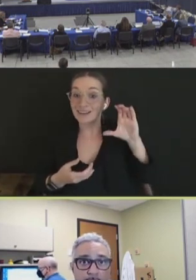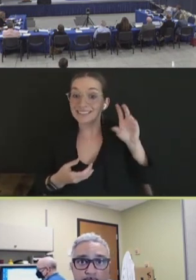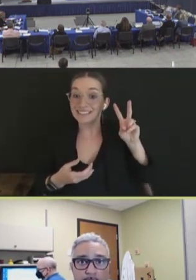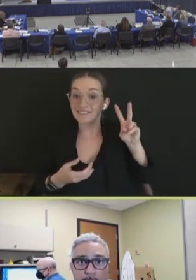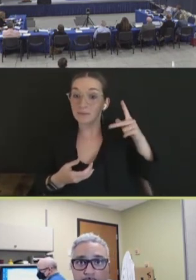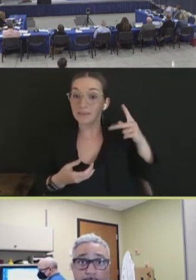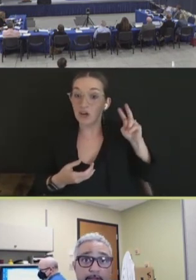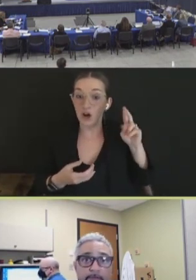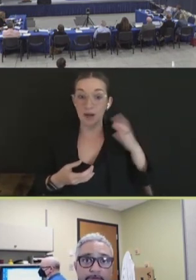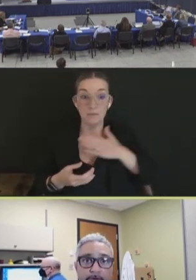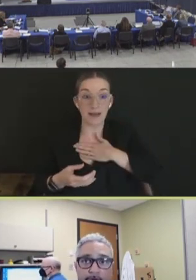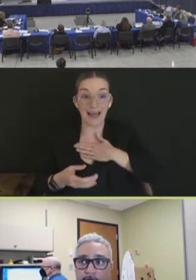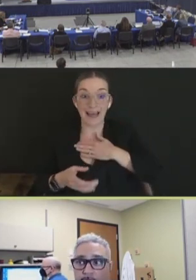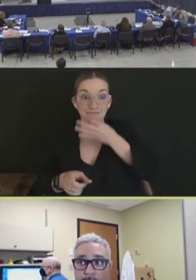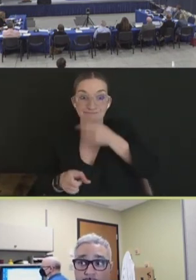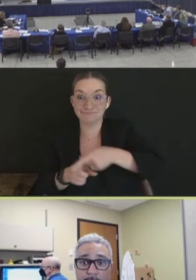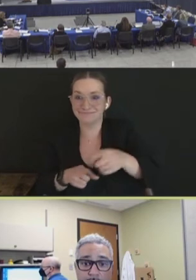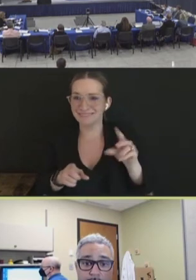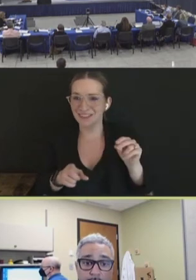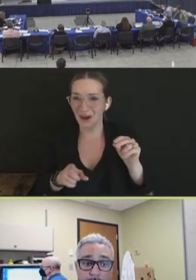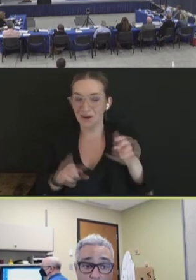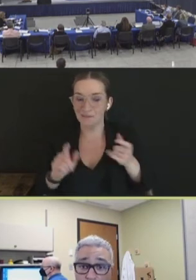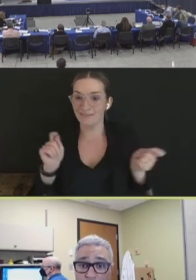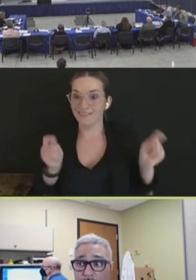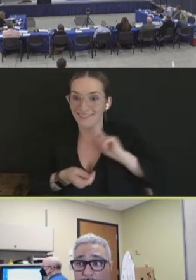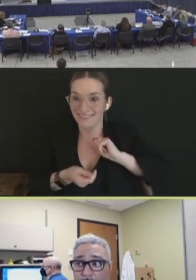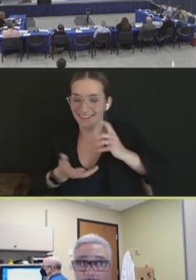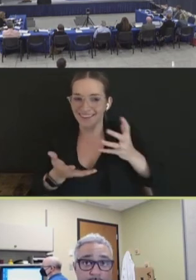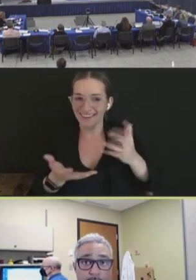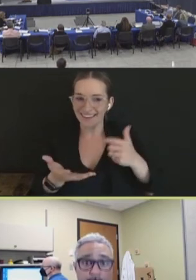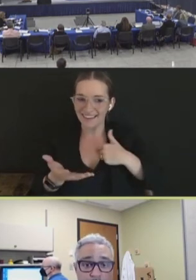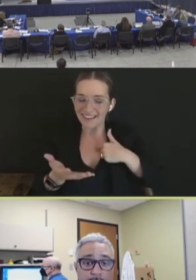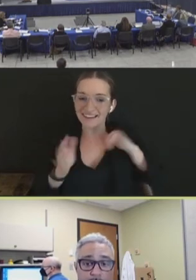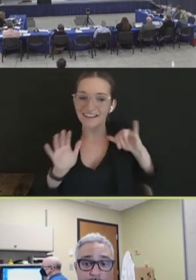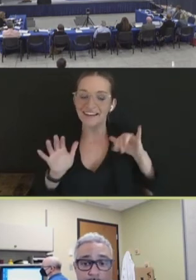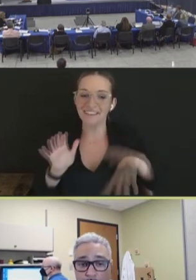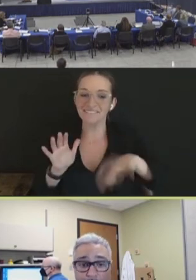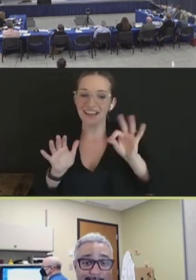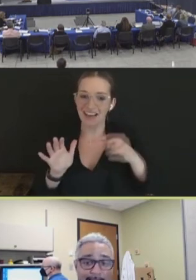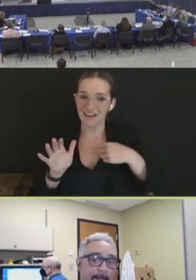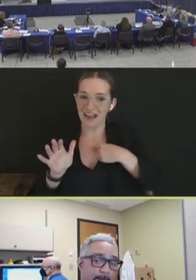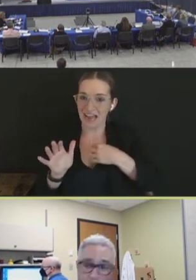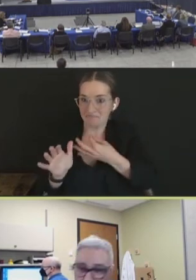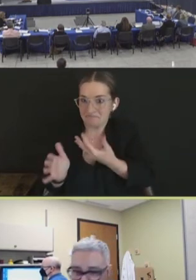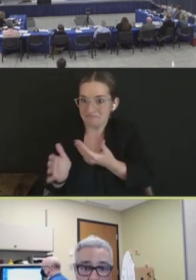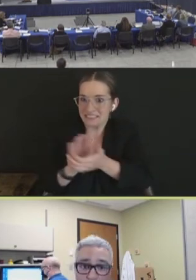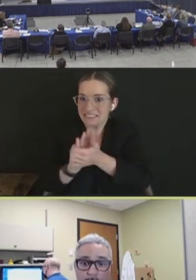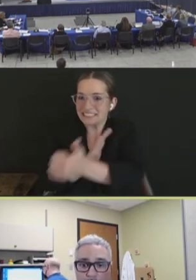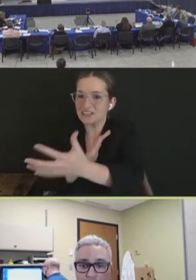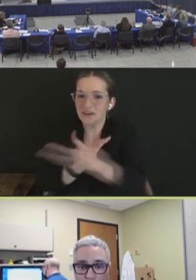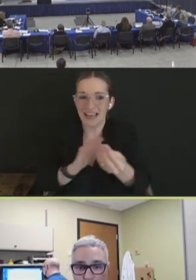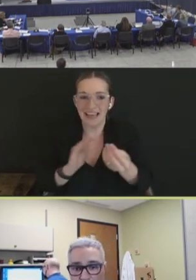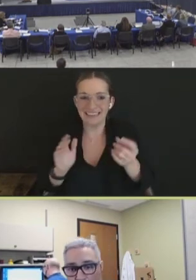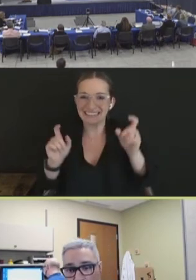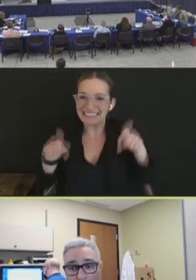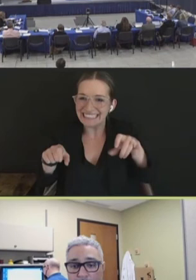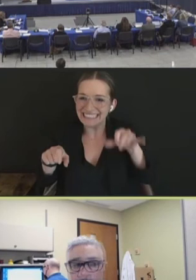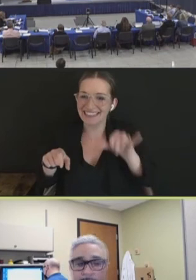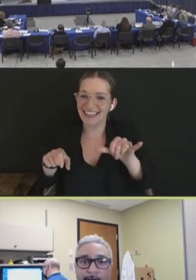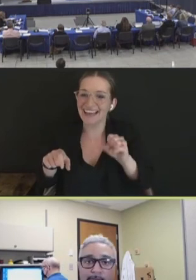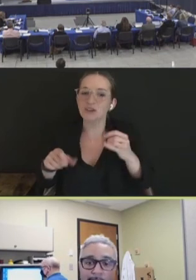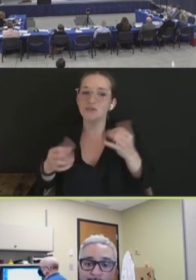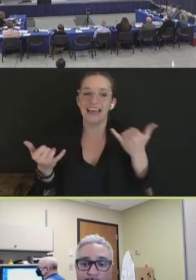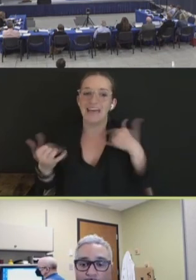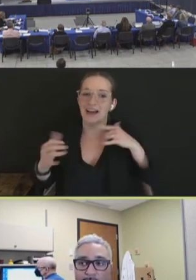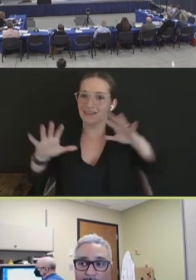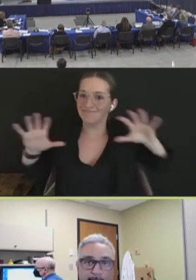expertise, the past couple of years has showed me this is something I'm good at, and that, of course, continues to be really needed. And so here I am talking about it. And ultimately, we